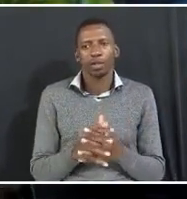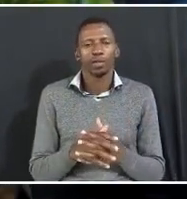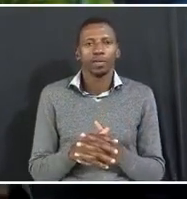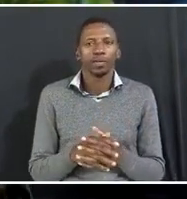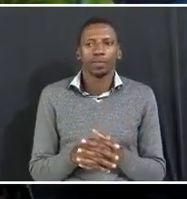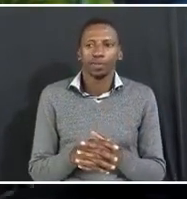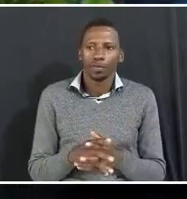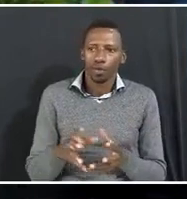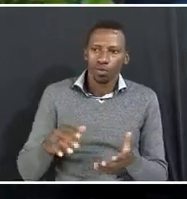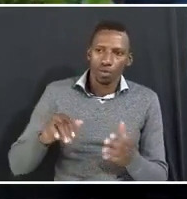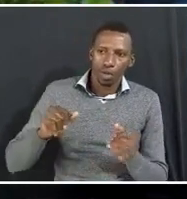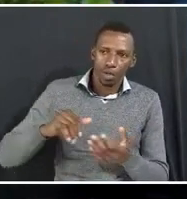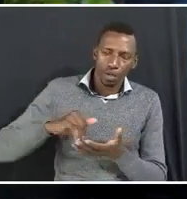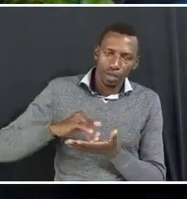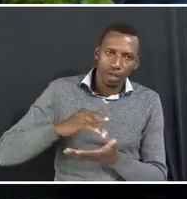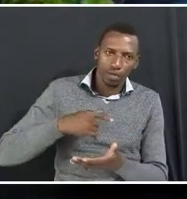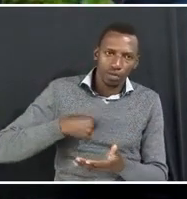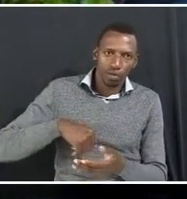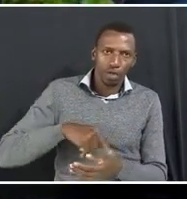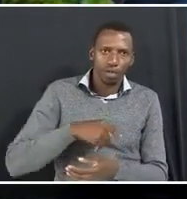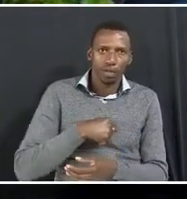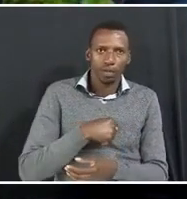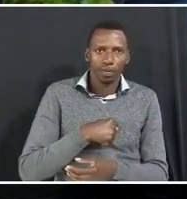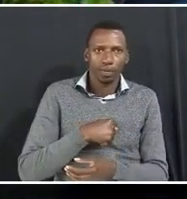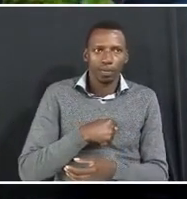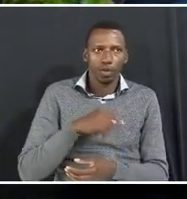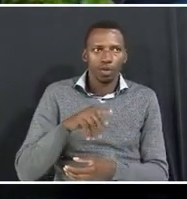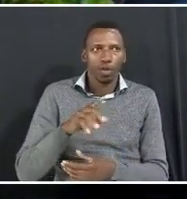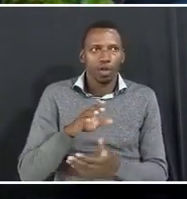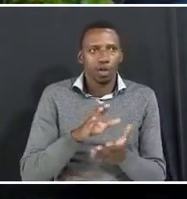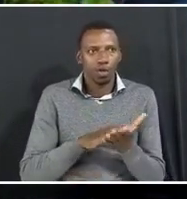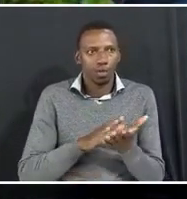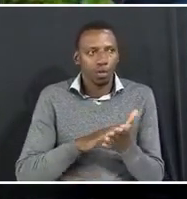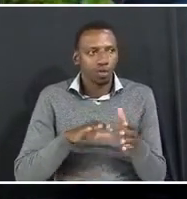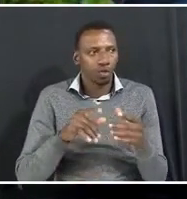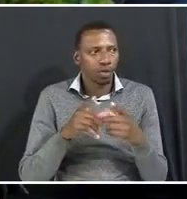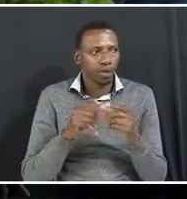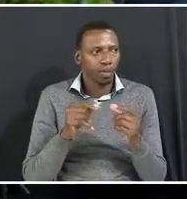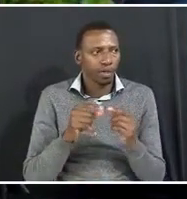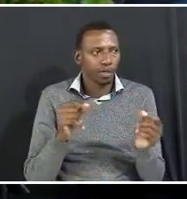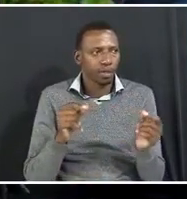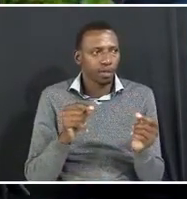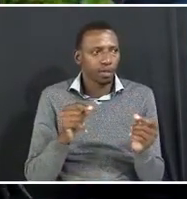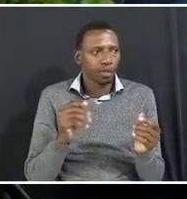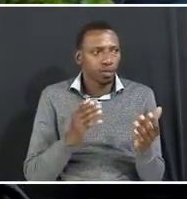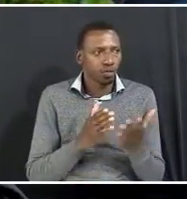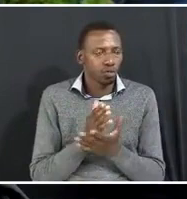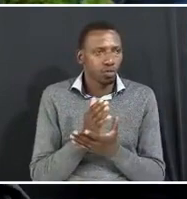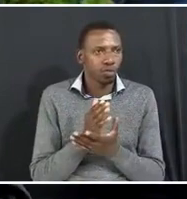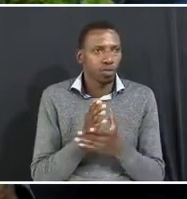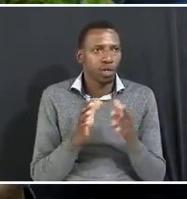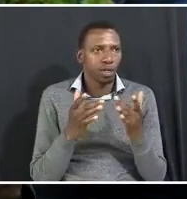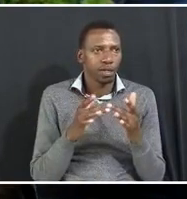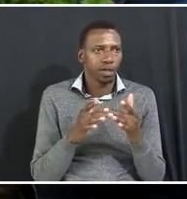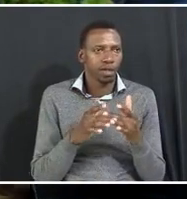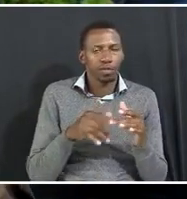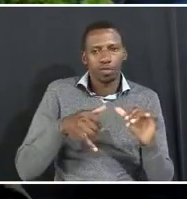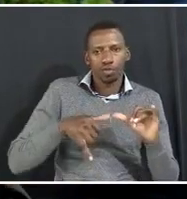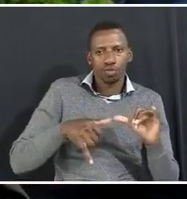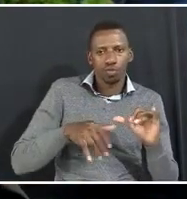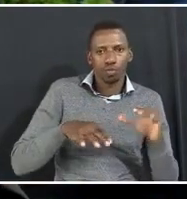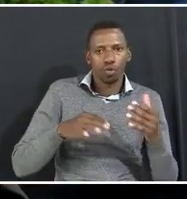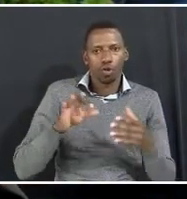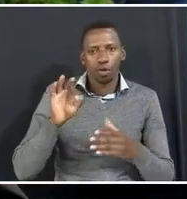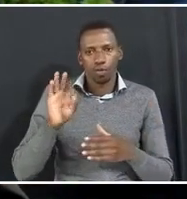can send to us your comments or messages through the social media platform, YouTube or